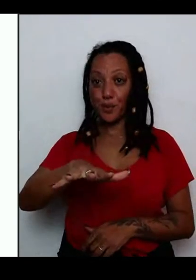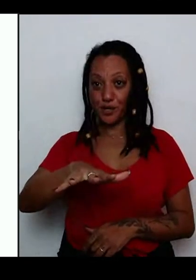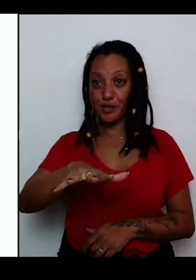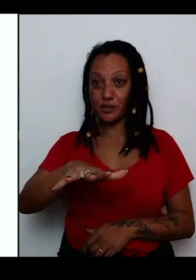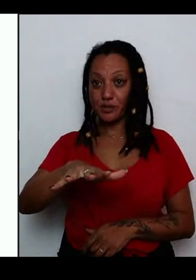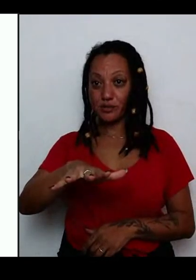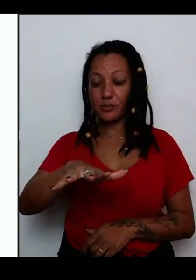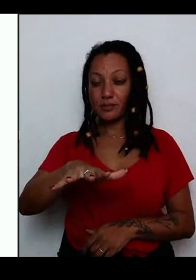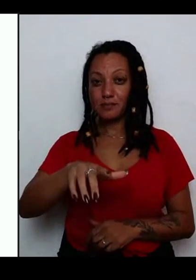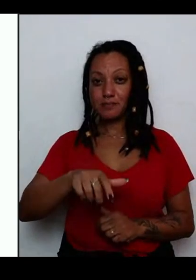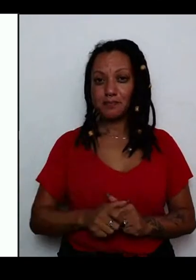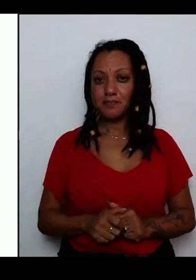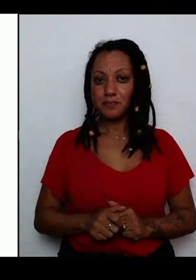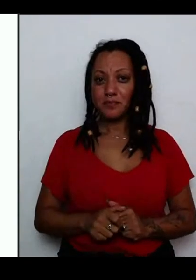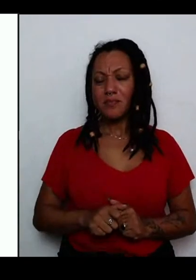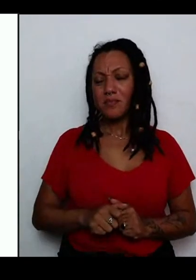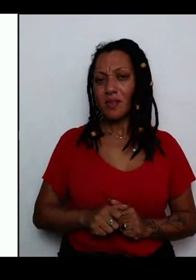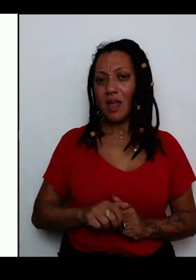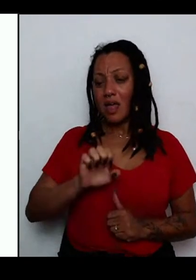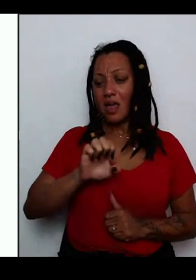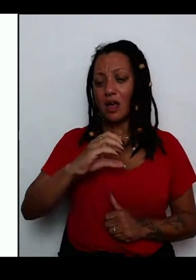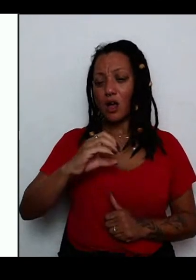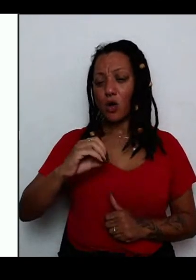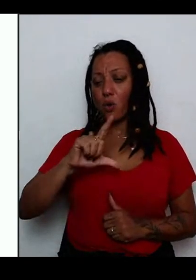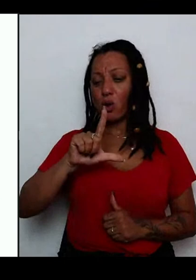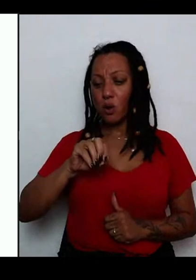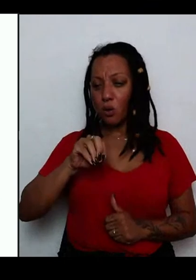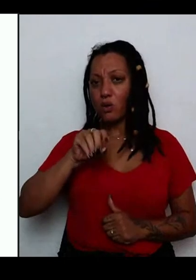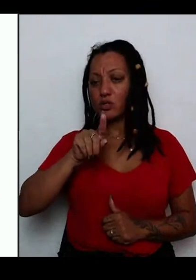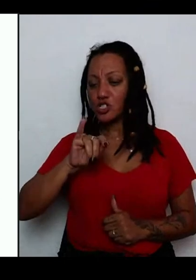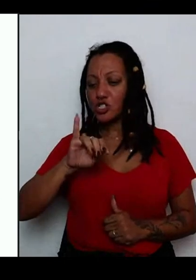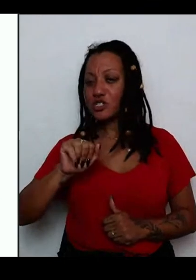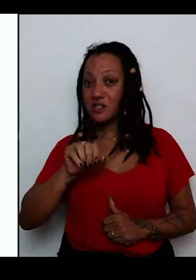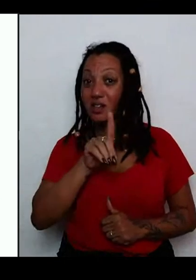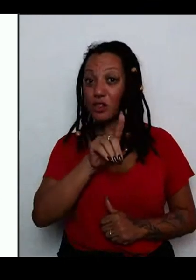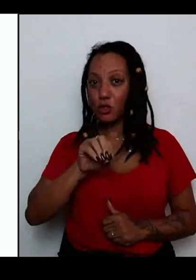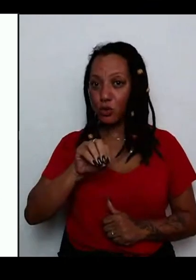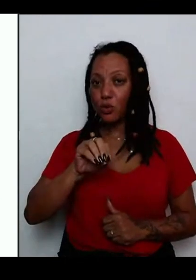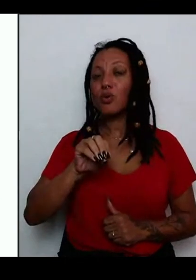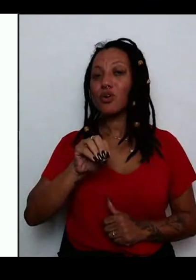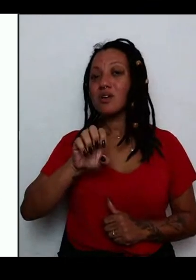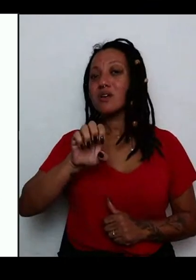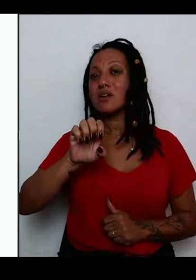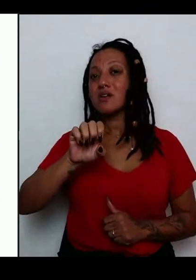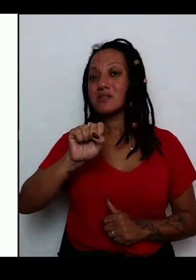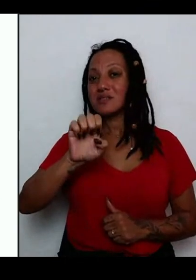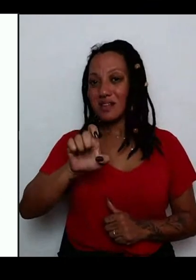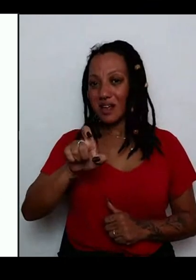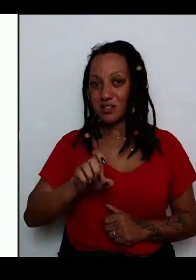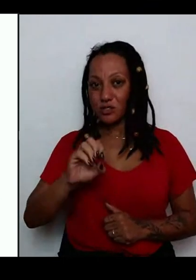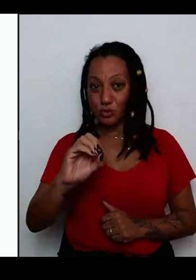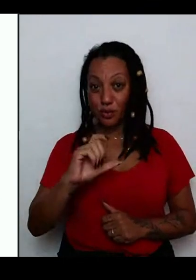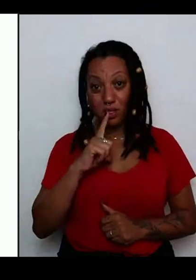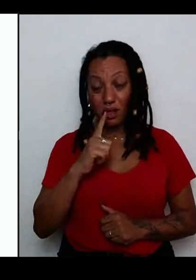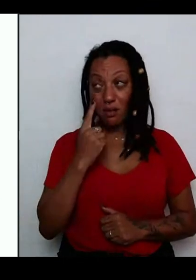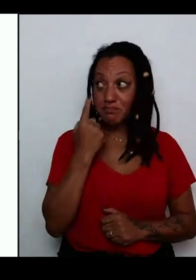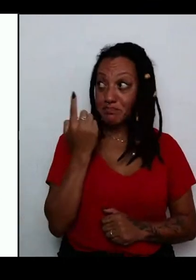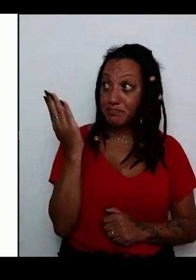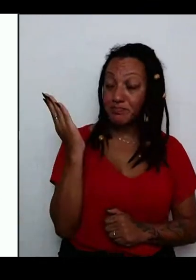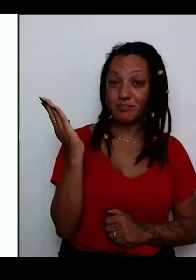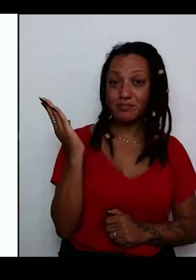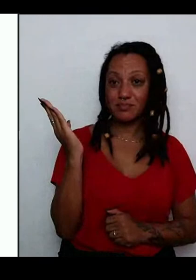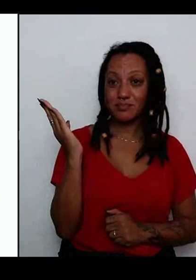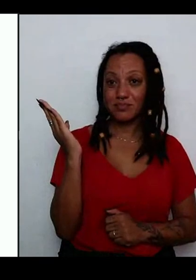ammonia you can see a picture of that here caressing sea slugs and spawning corals accompanied by underwater